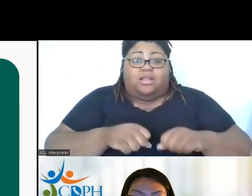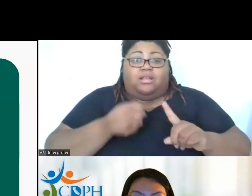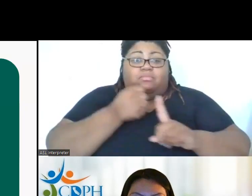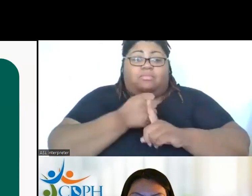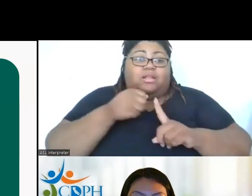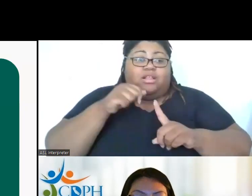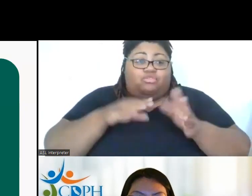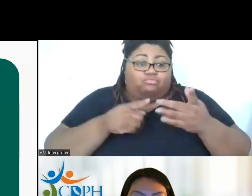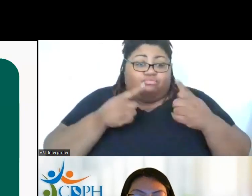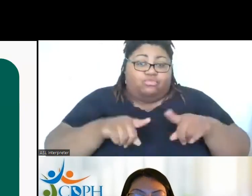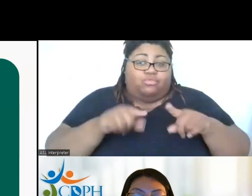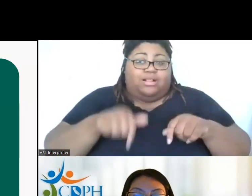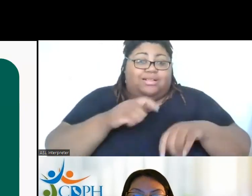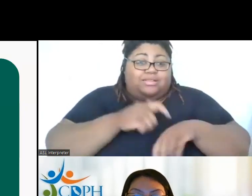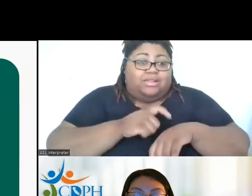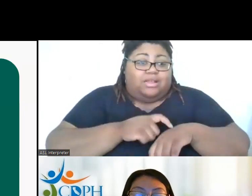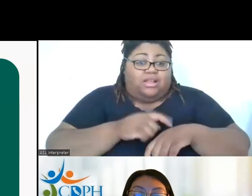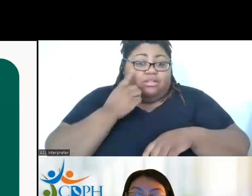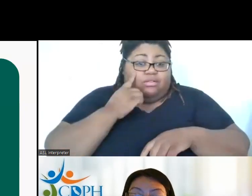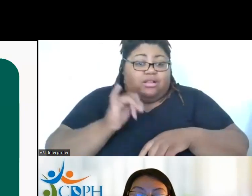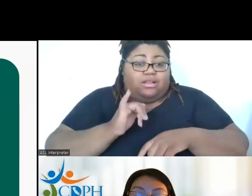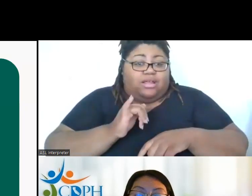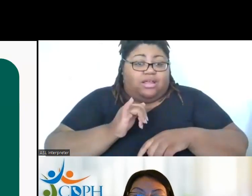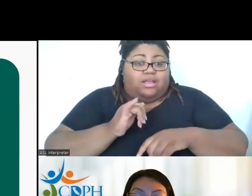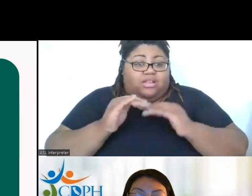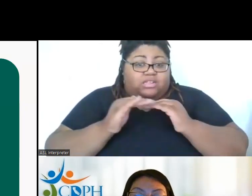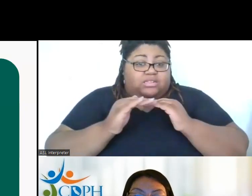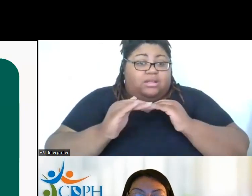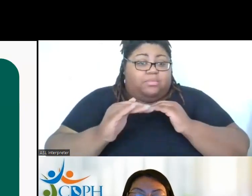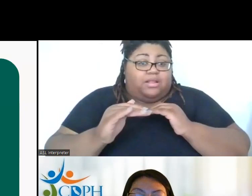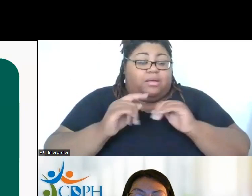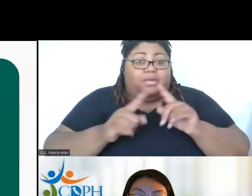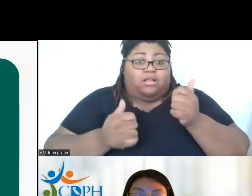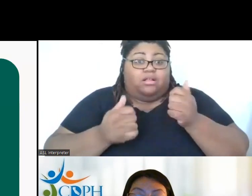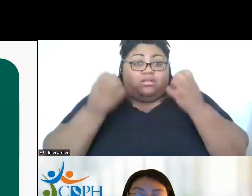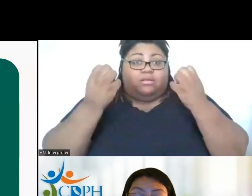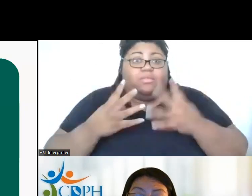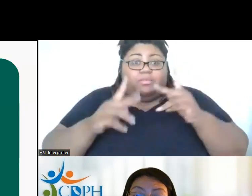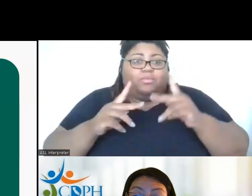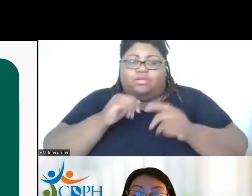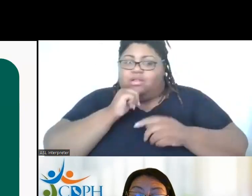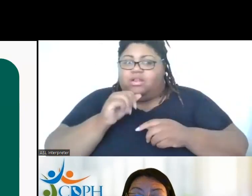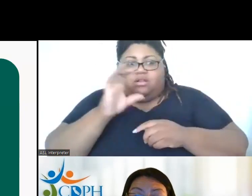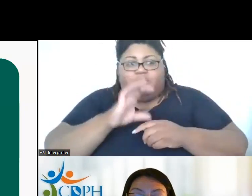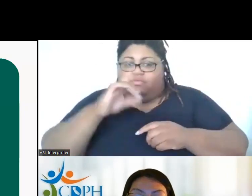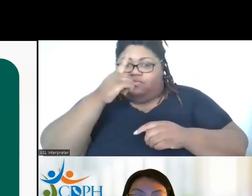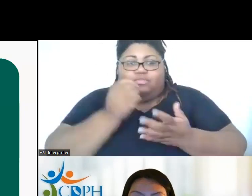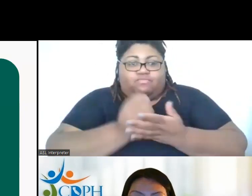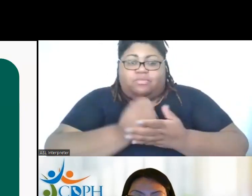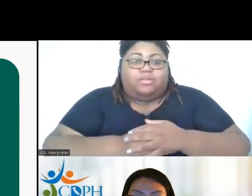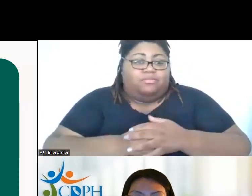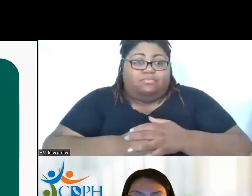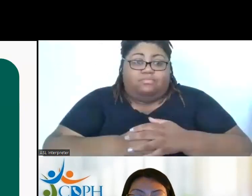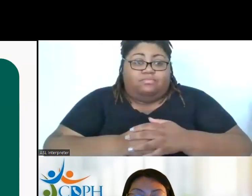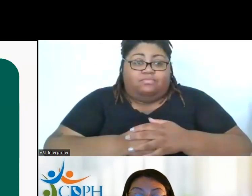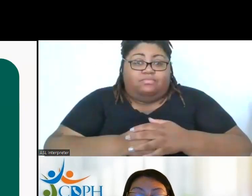it seems like it is stabilizing or coming down, there's still a lot of folks who are not seeking treatment. And your